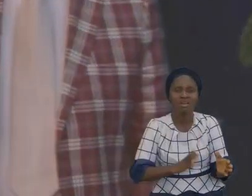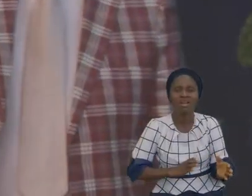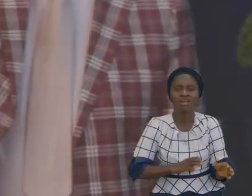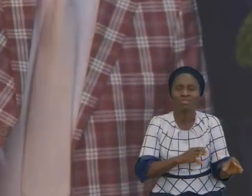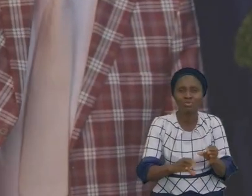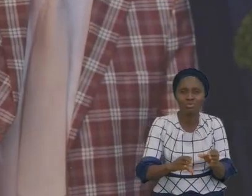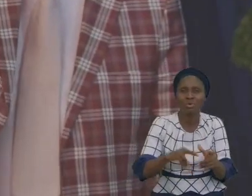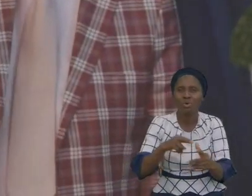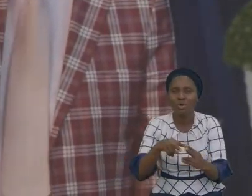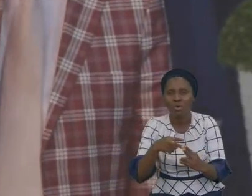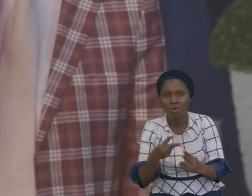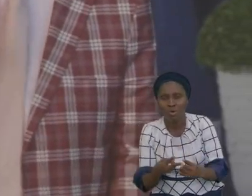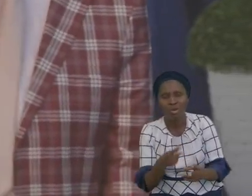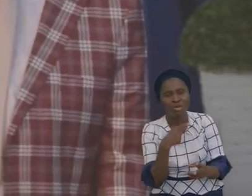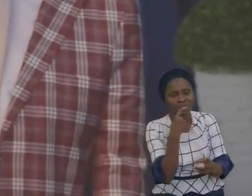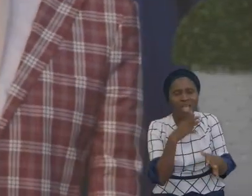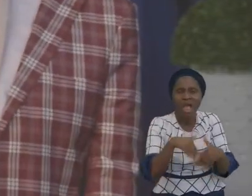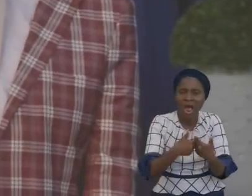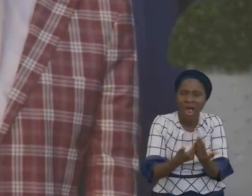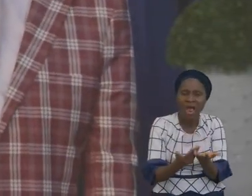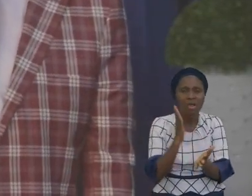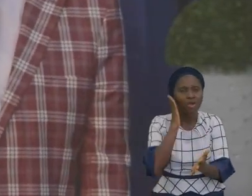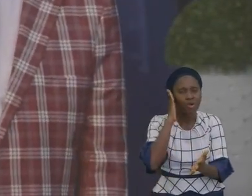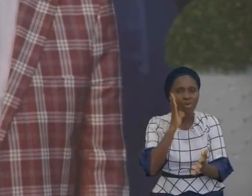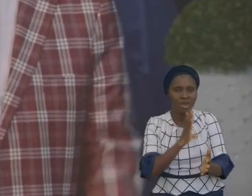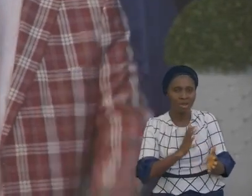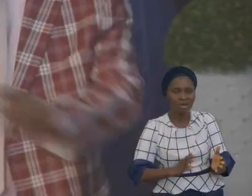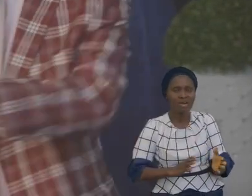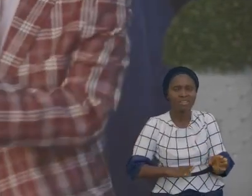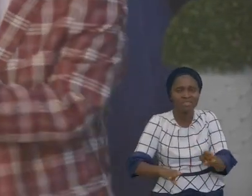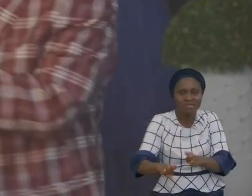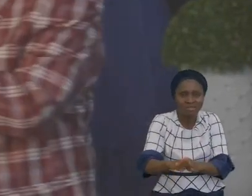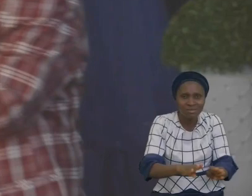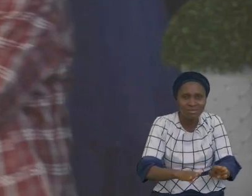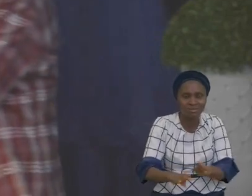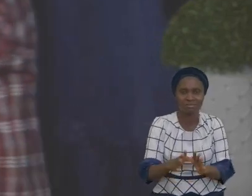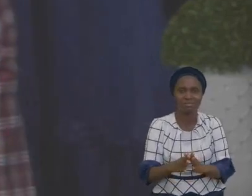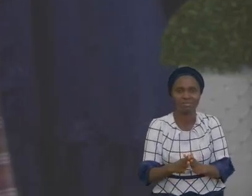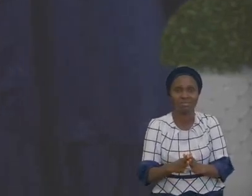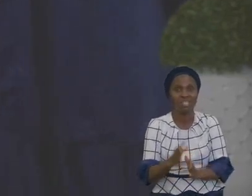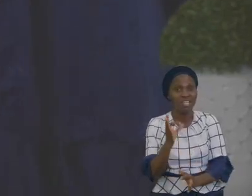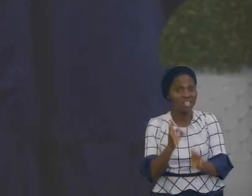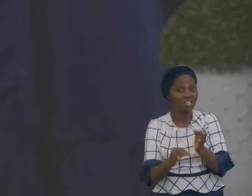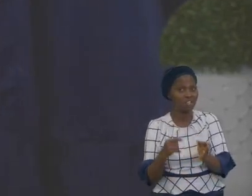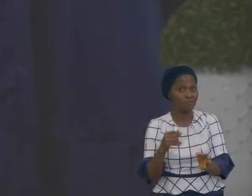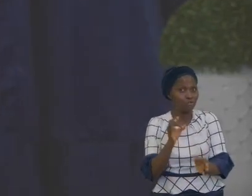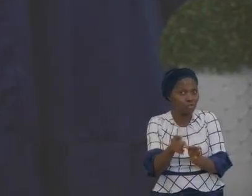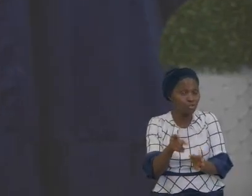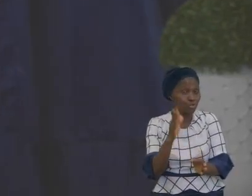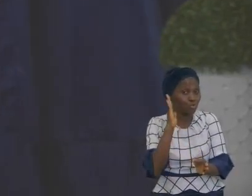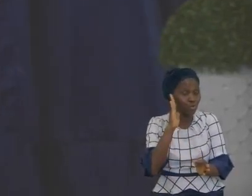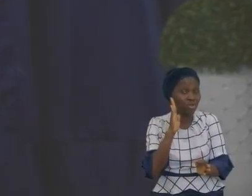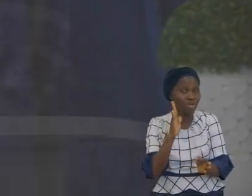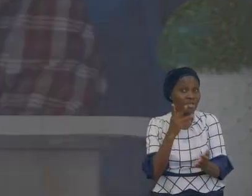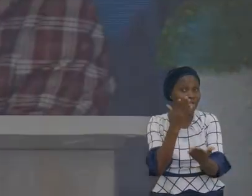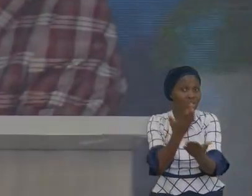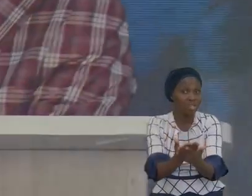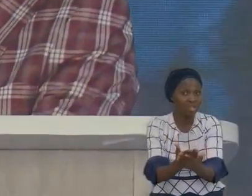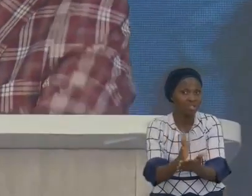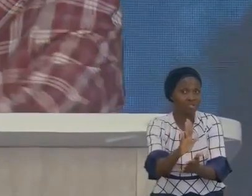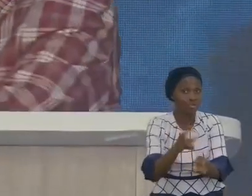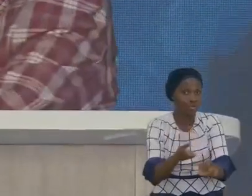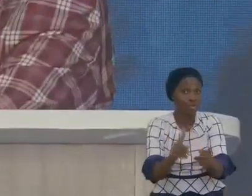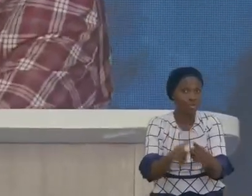you're going to get all your way to the top, you follow the way of